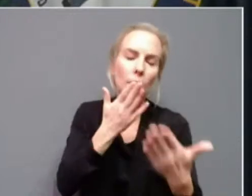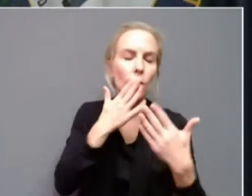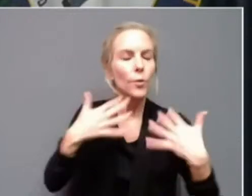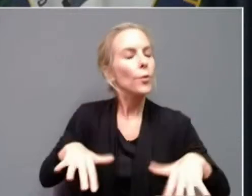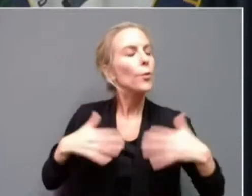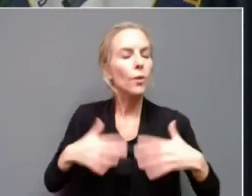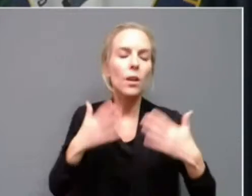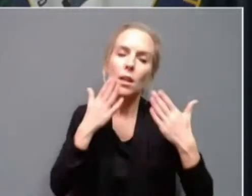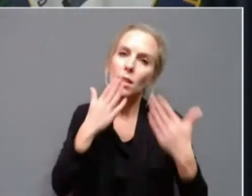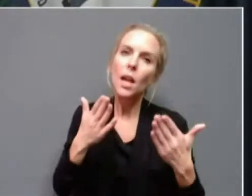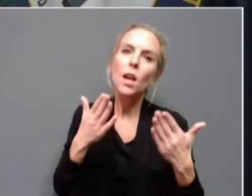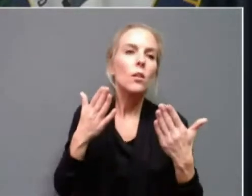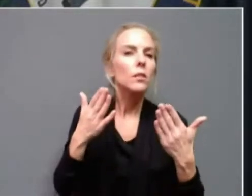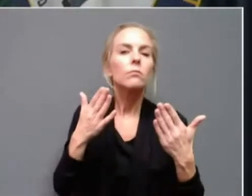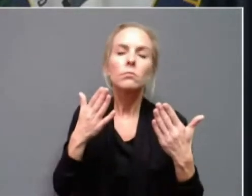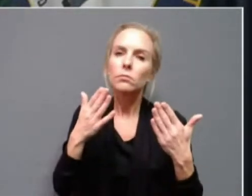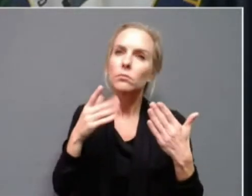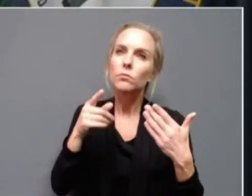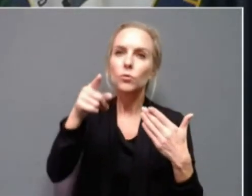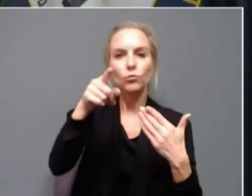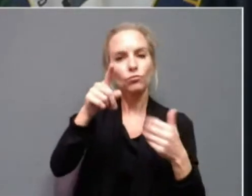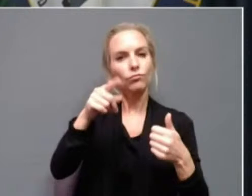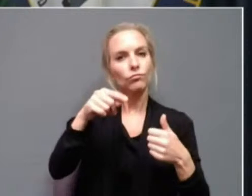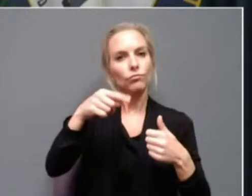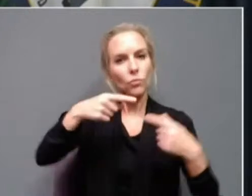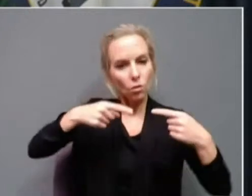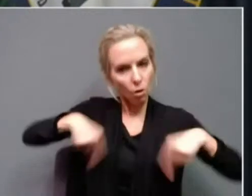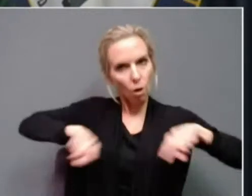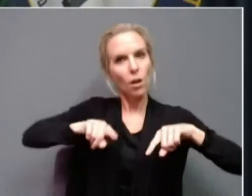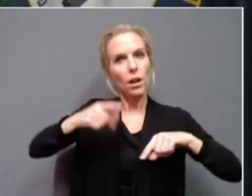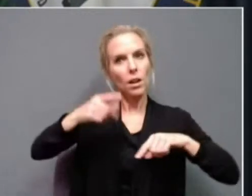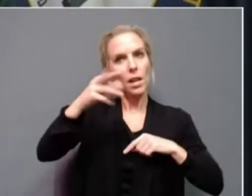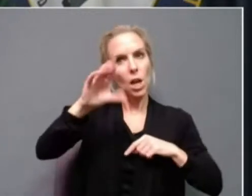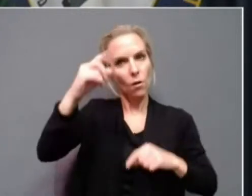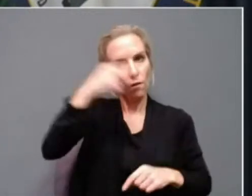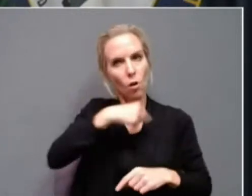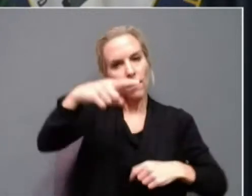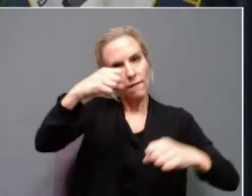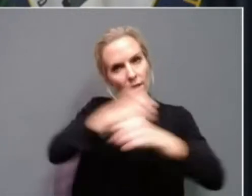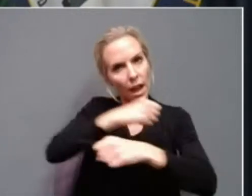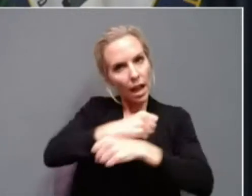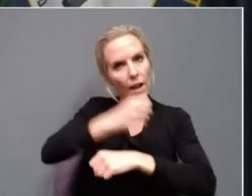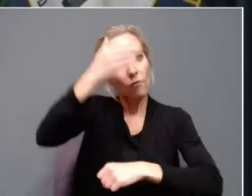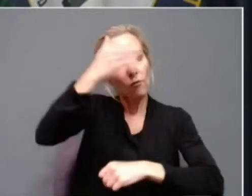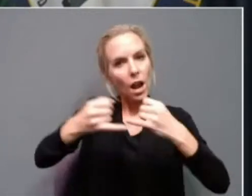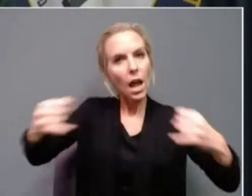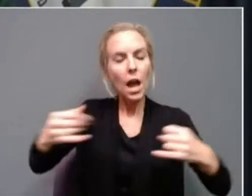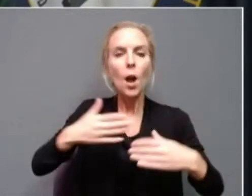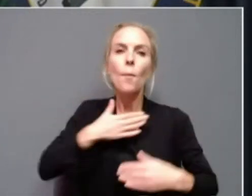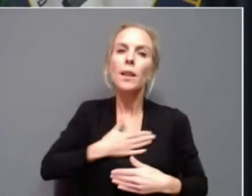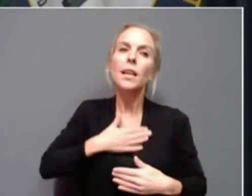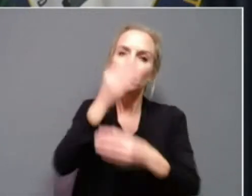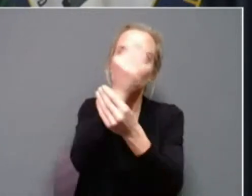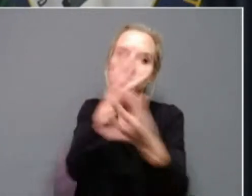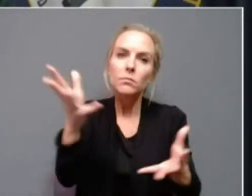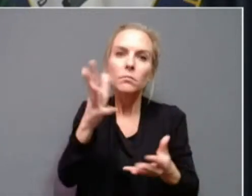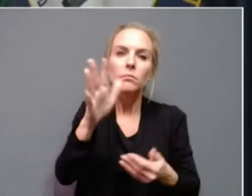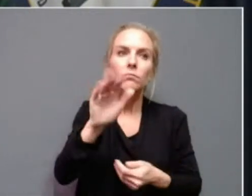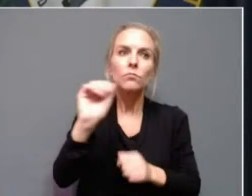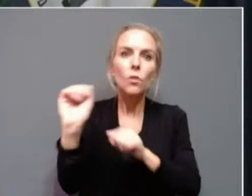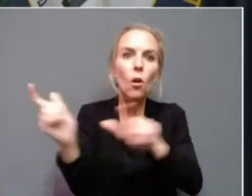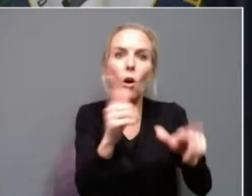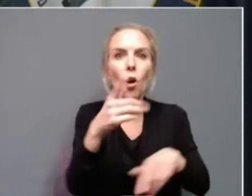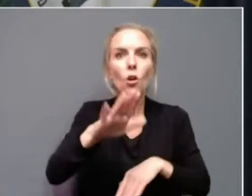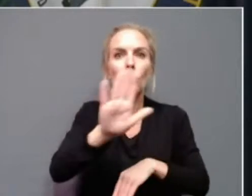you for being one of our heroes, fighting on the front lines. And please tell everyone you work with how much we care for them, how much we love